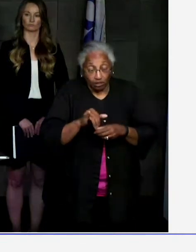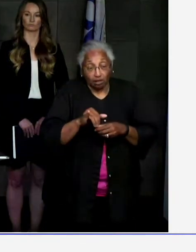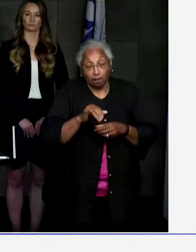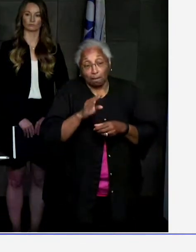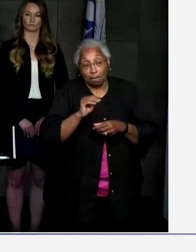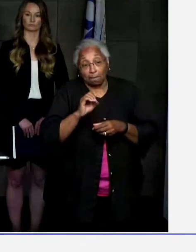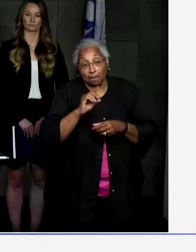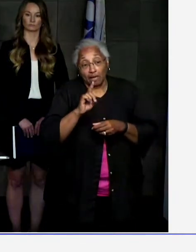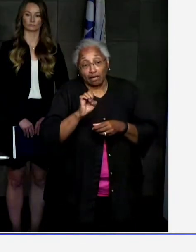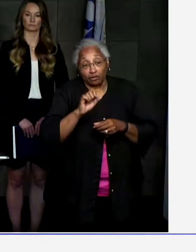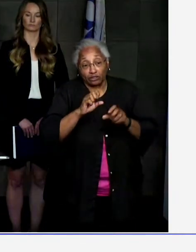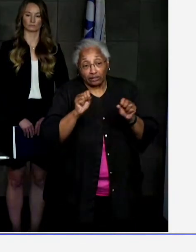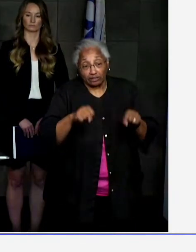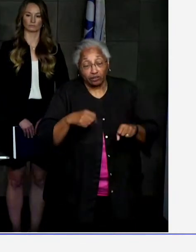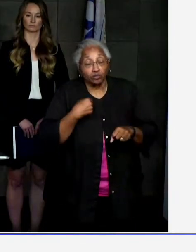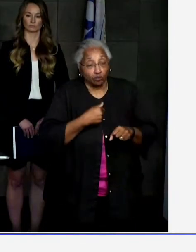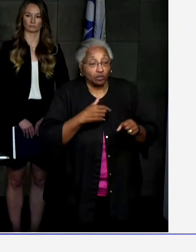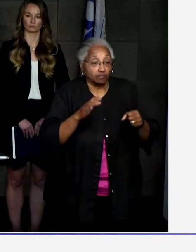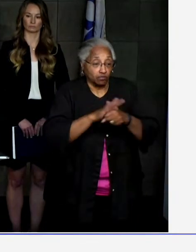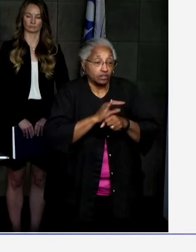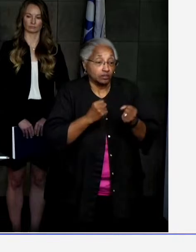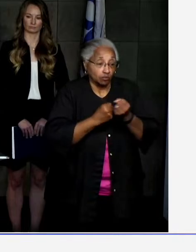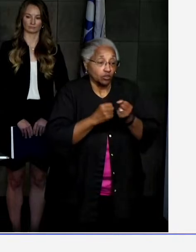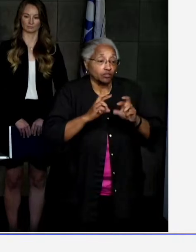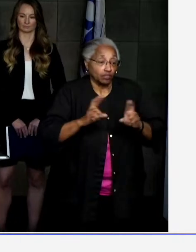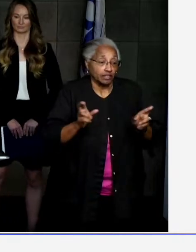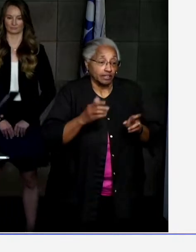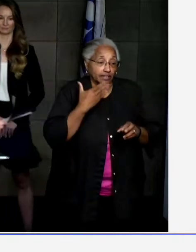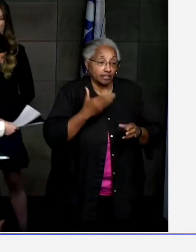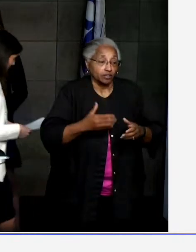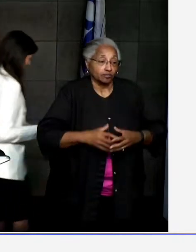really excited and definitely fully supportive of it. Thank you.